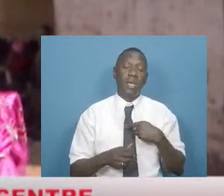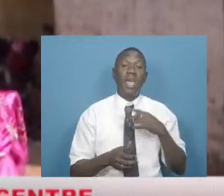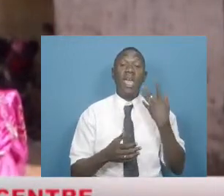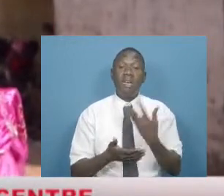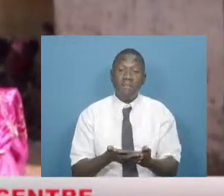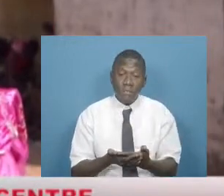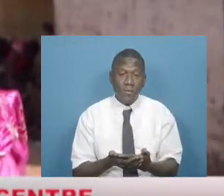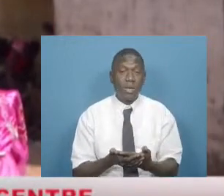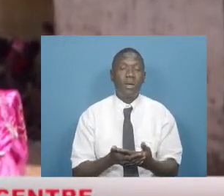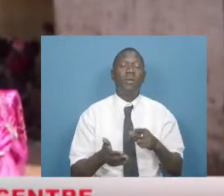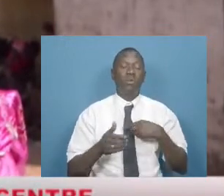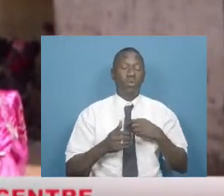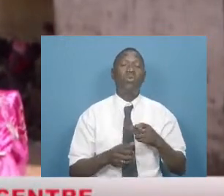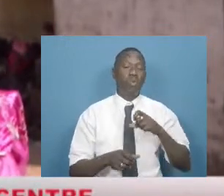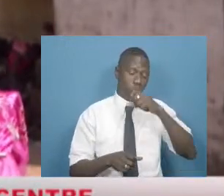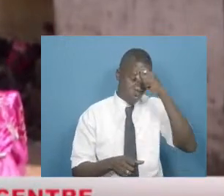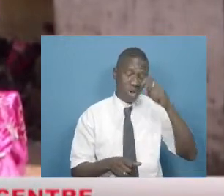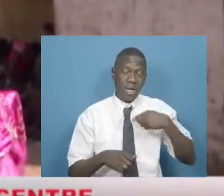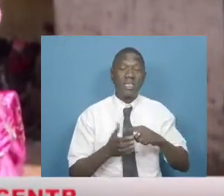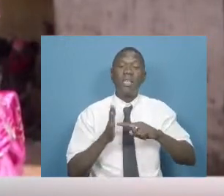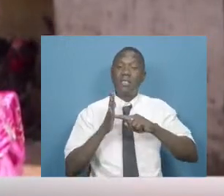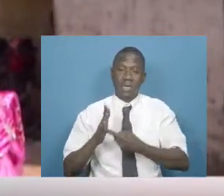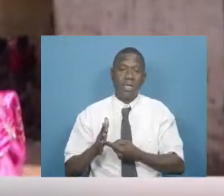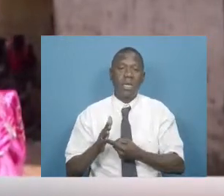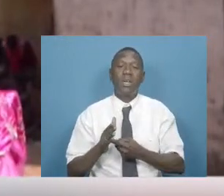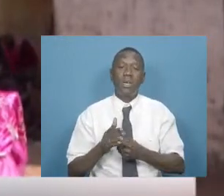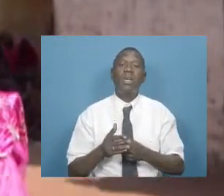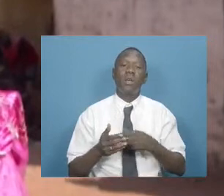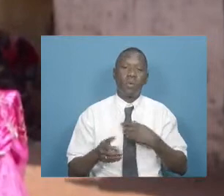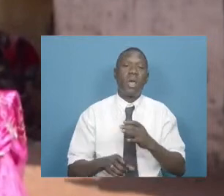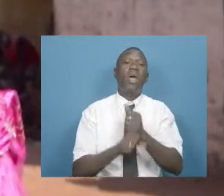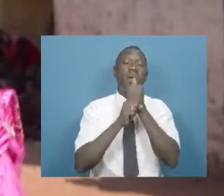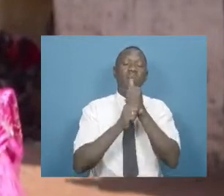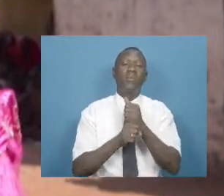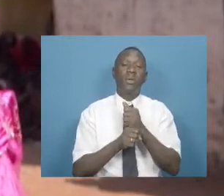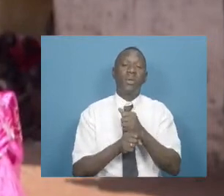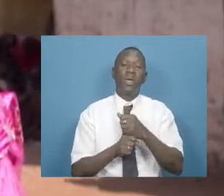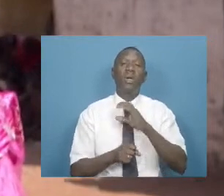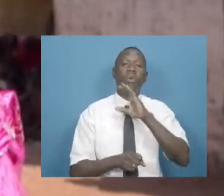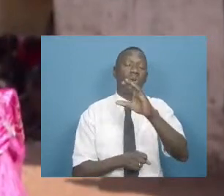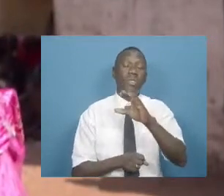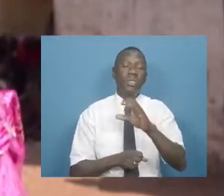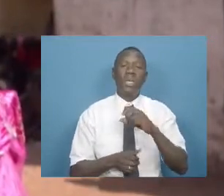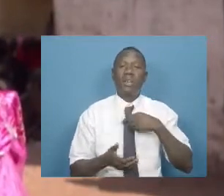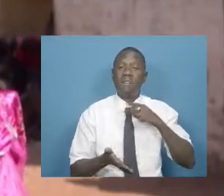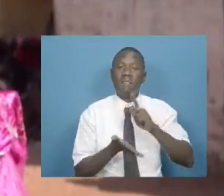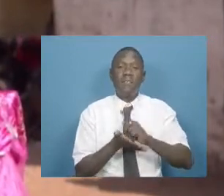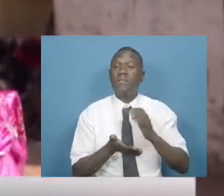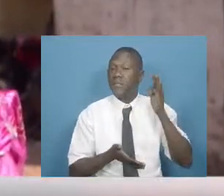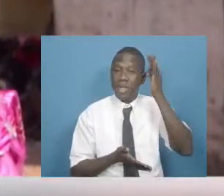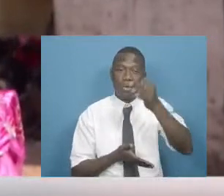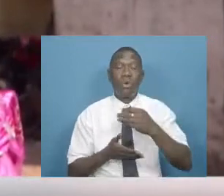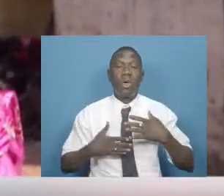completed, will serve as a center that will respond to the country's current and future public health emergencies.